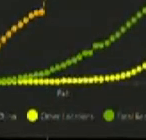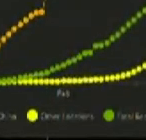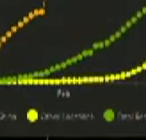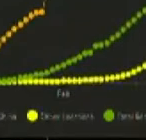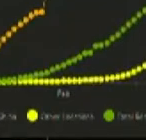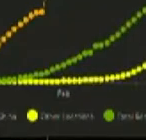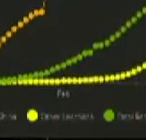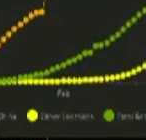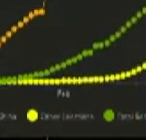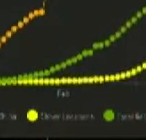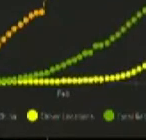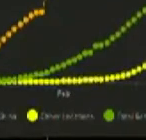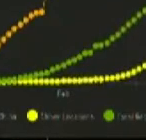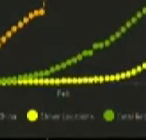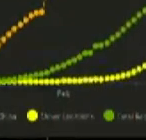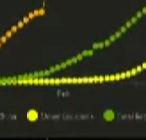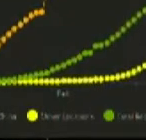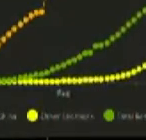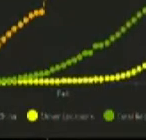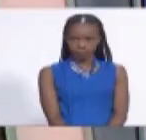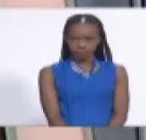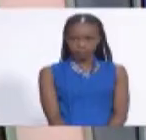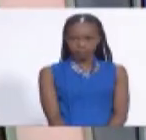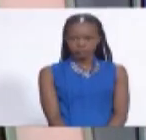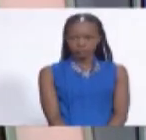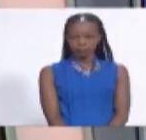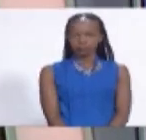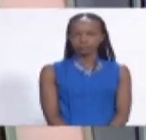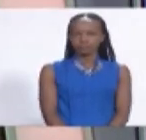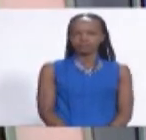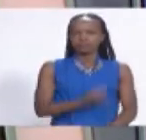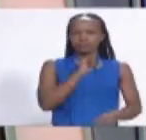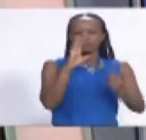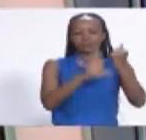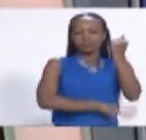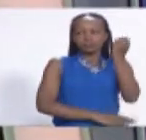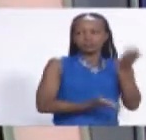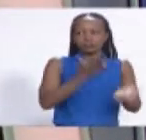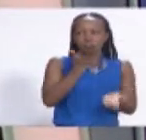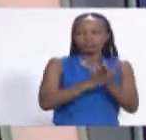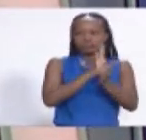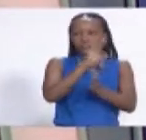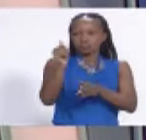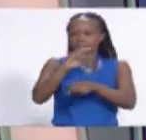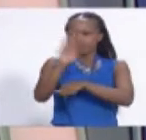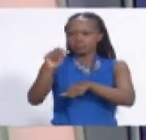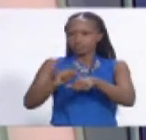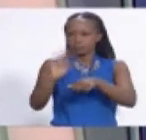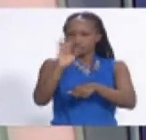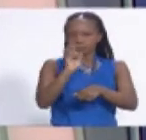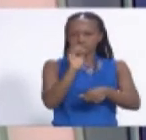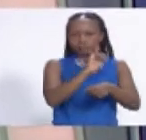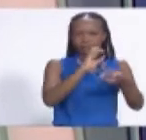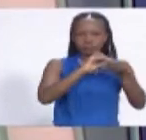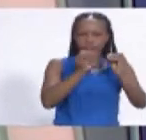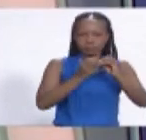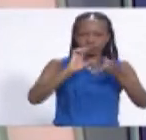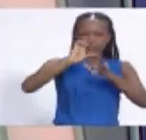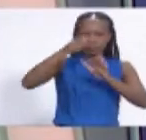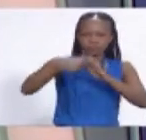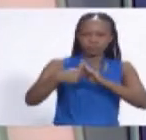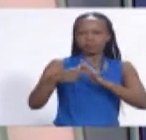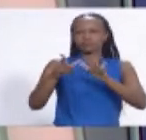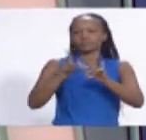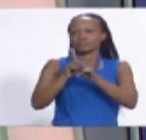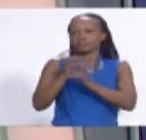we are also not looking too good, but not too bad either as compared to the rest of the nation. So we'll be looking at these numbers a little bit later